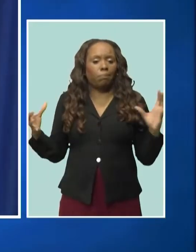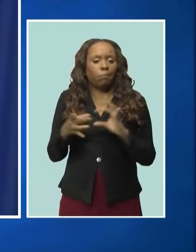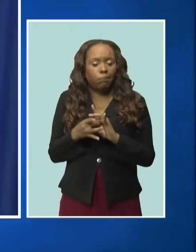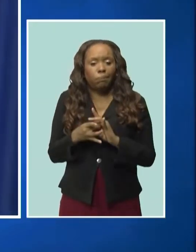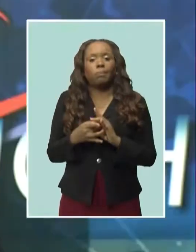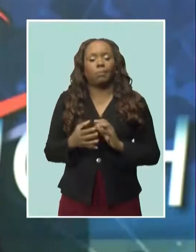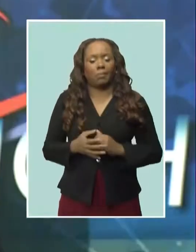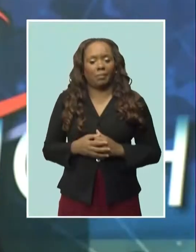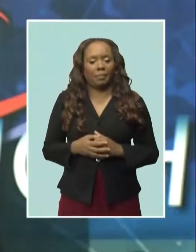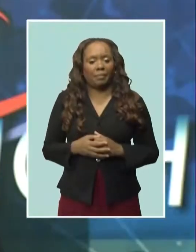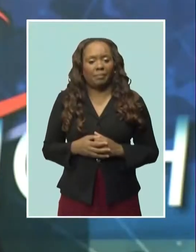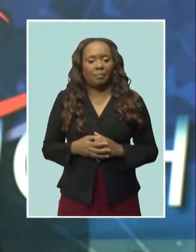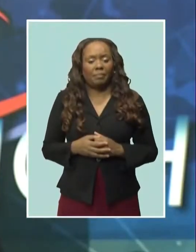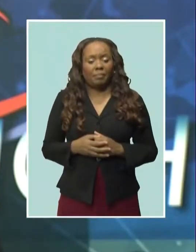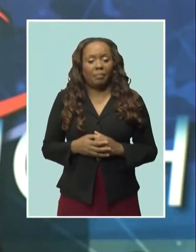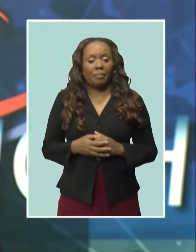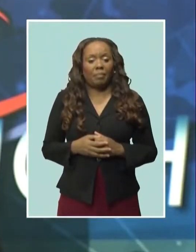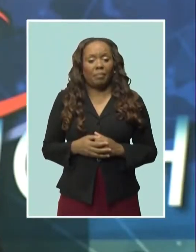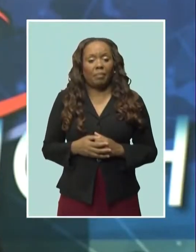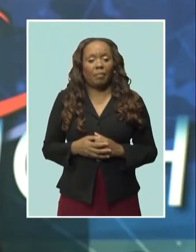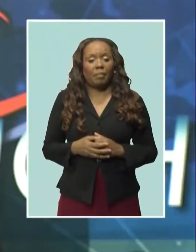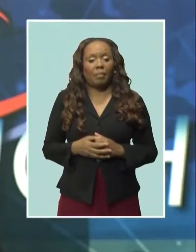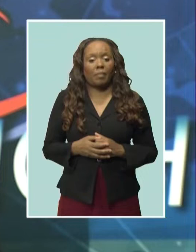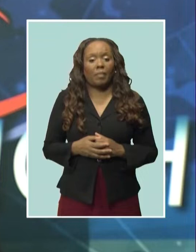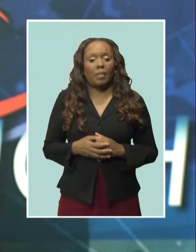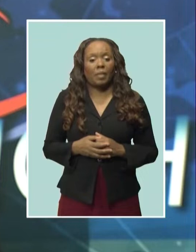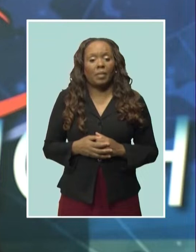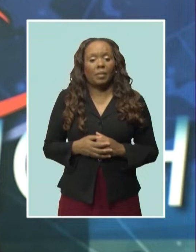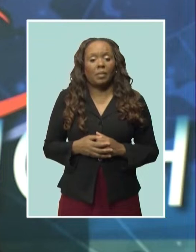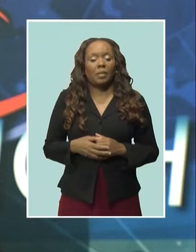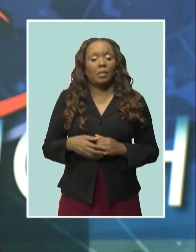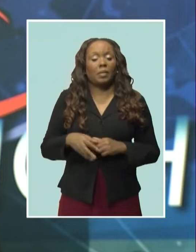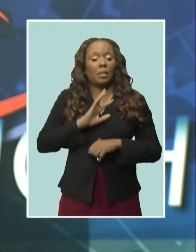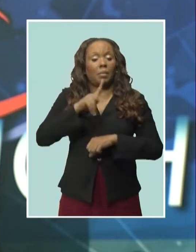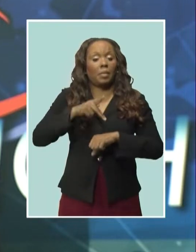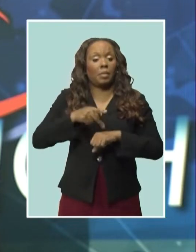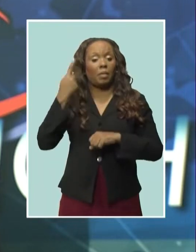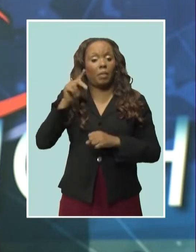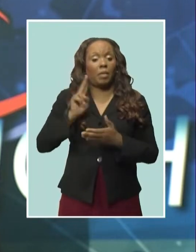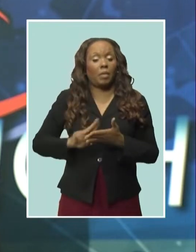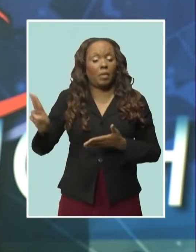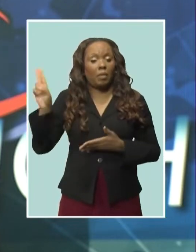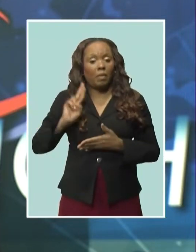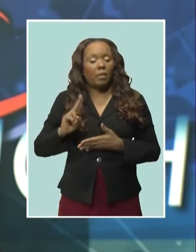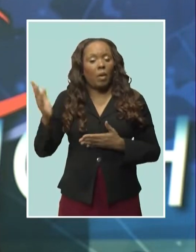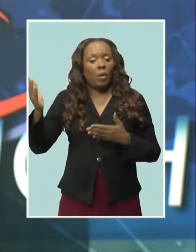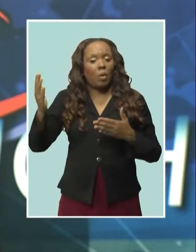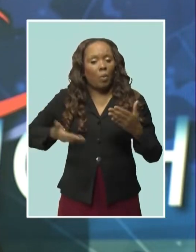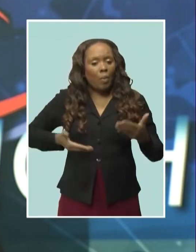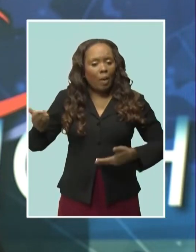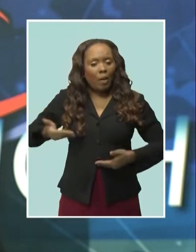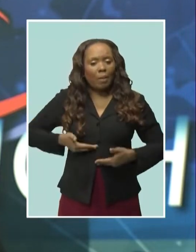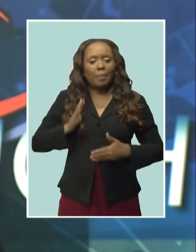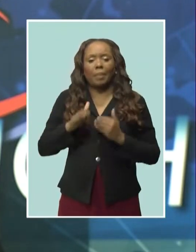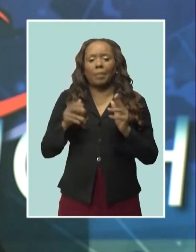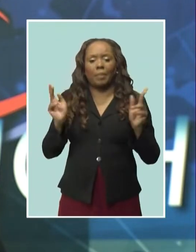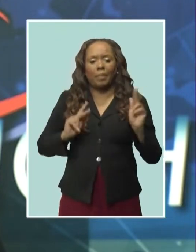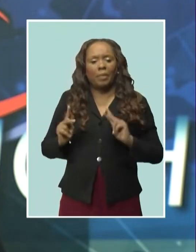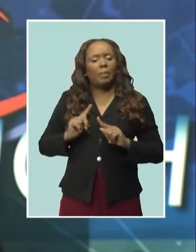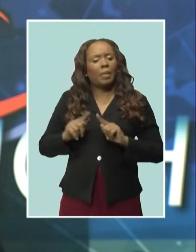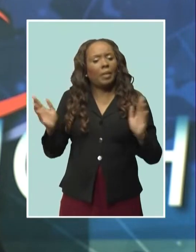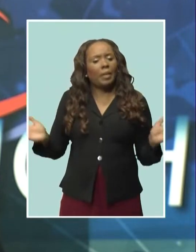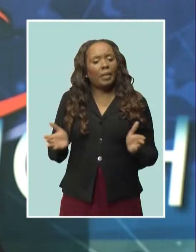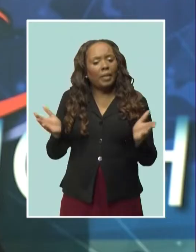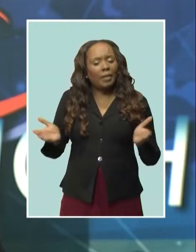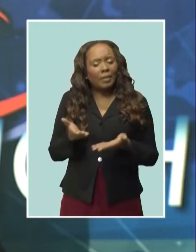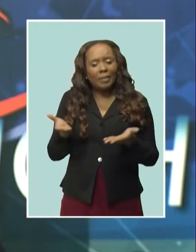records. And while welcoming the delegation to the campus, Deputy Principal Professor Winston Moore encouraged them to